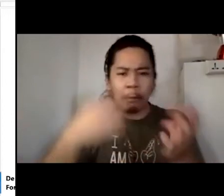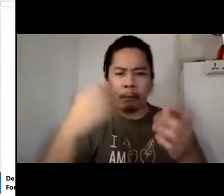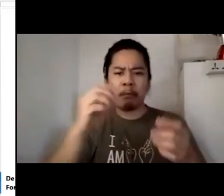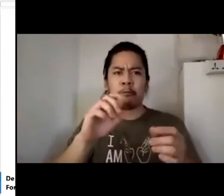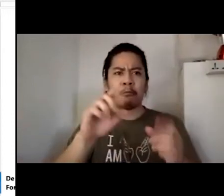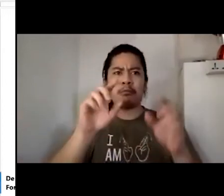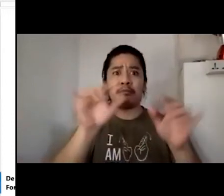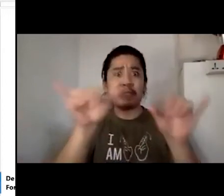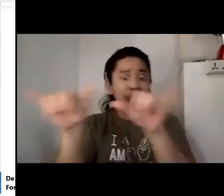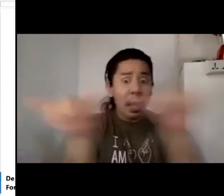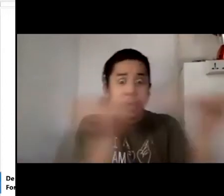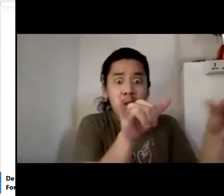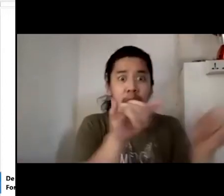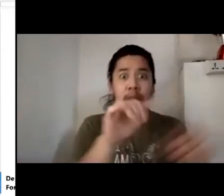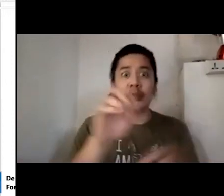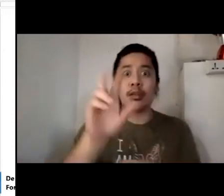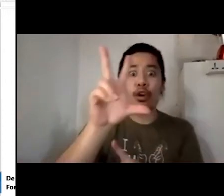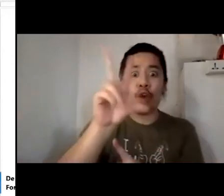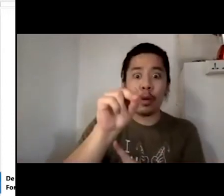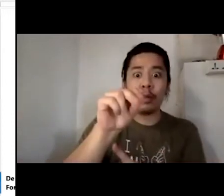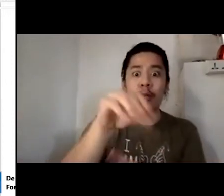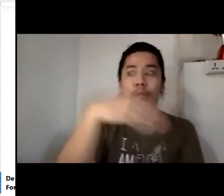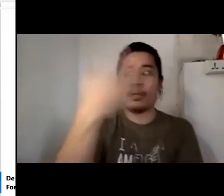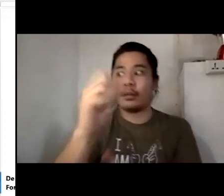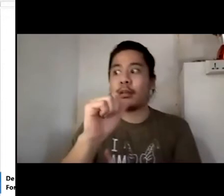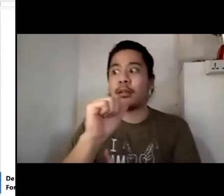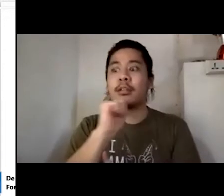So, Okay. and then